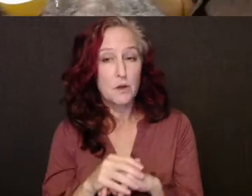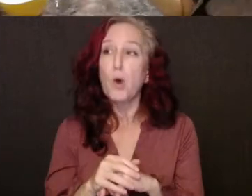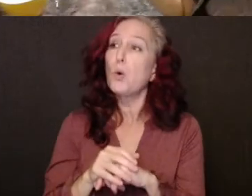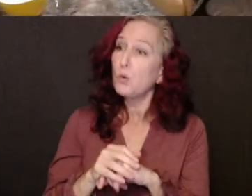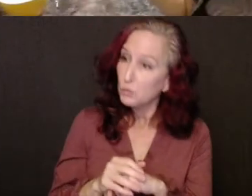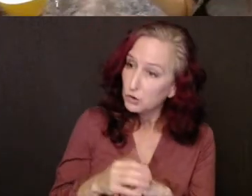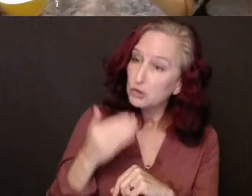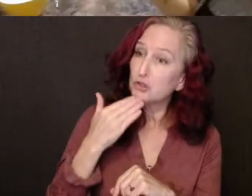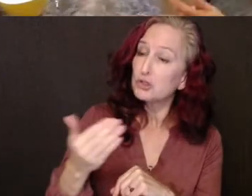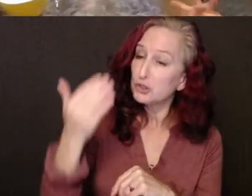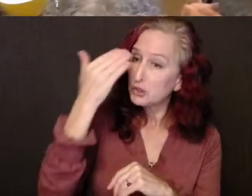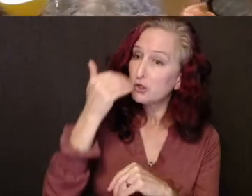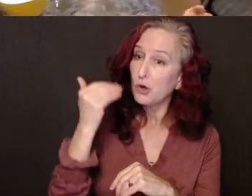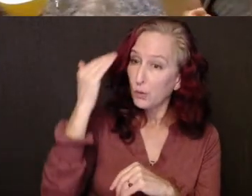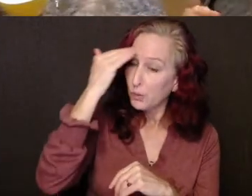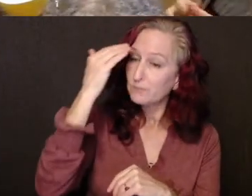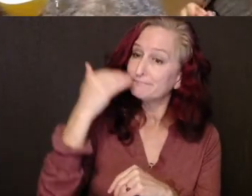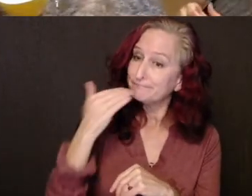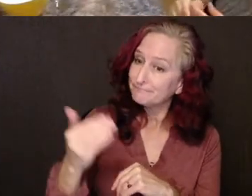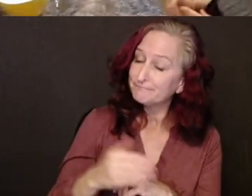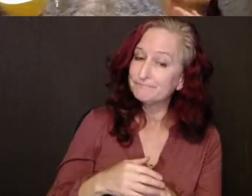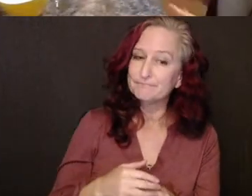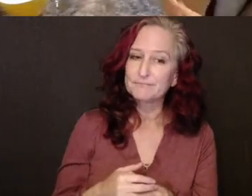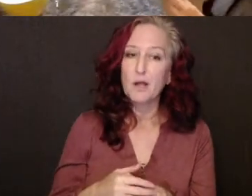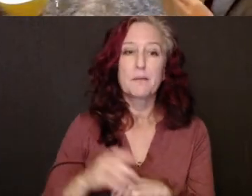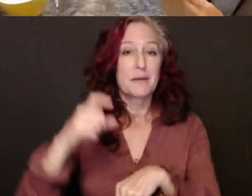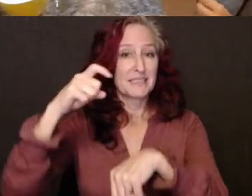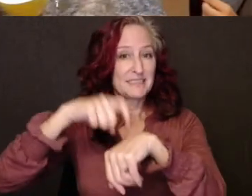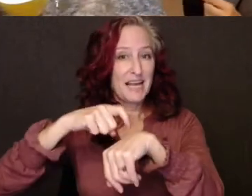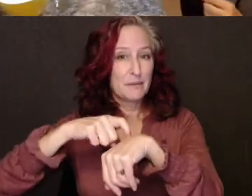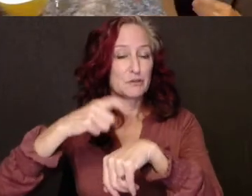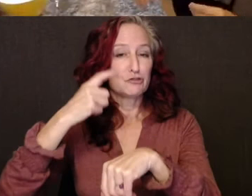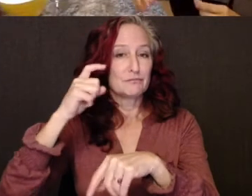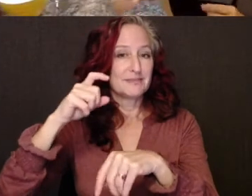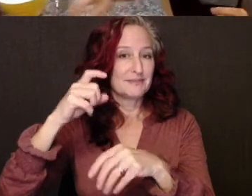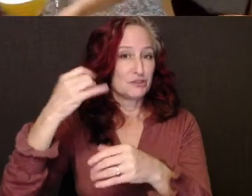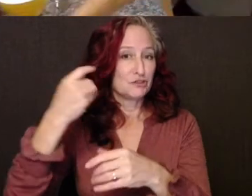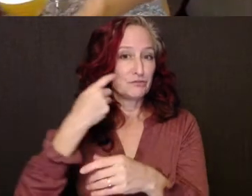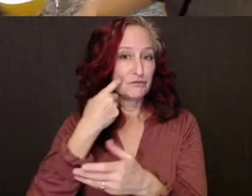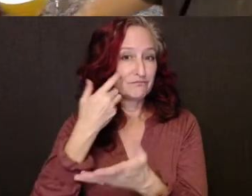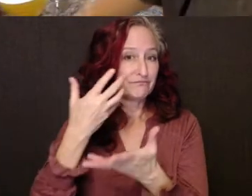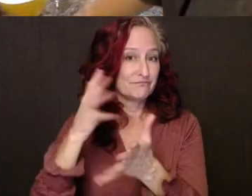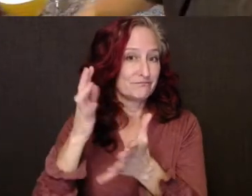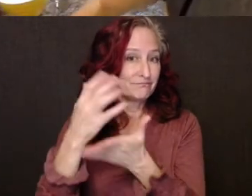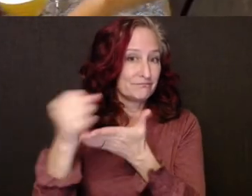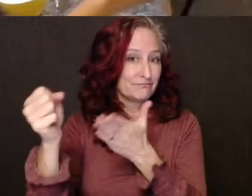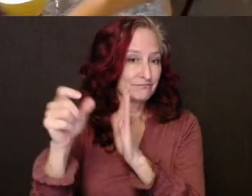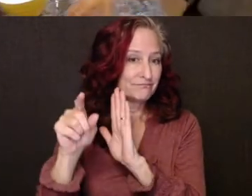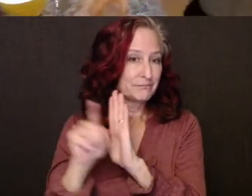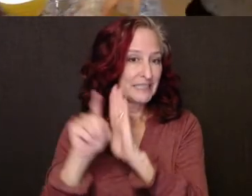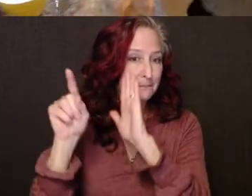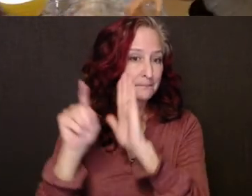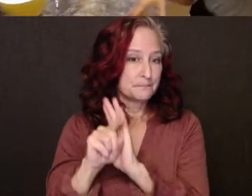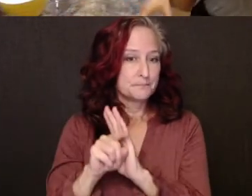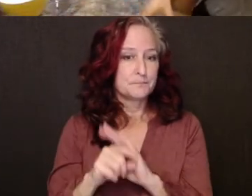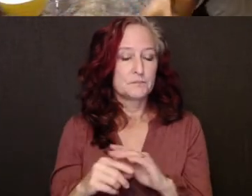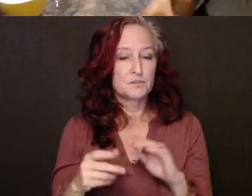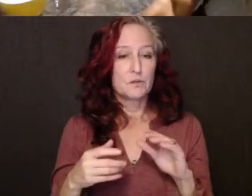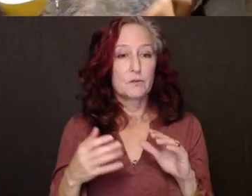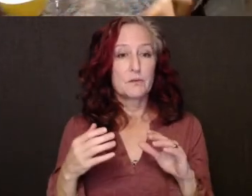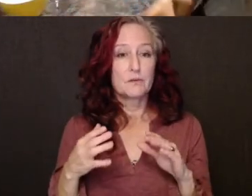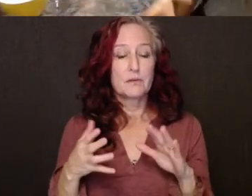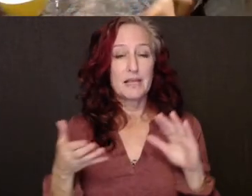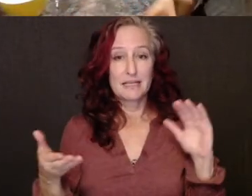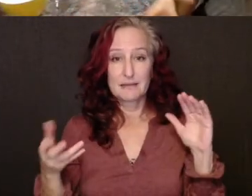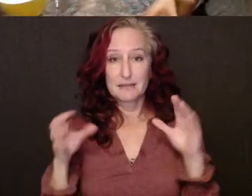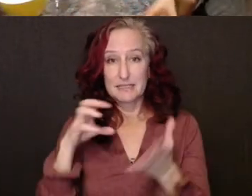although you can definitely use those. Yeah, Katie's saying that she uses Just Egg in all her baking, and thinks it works